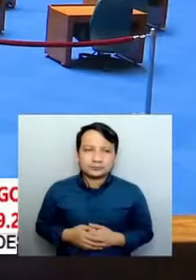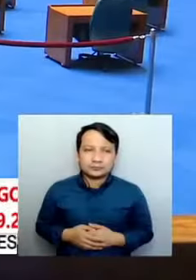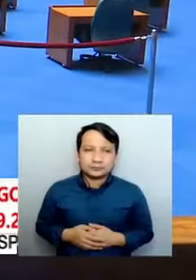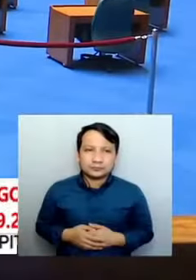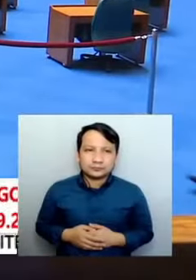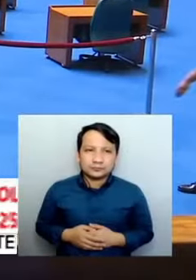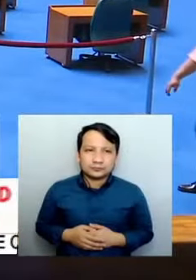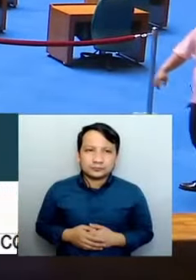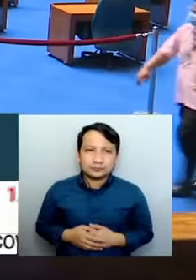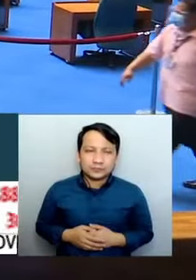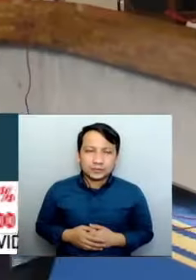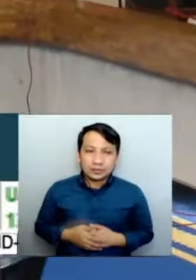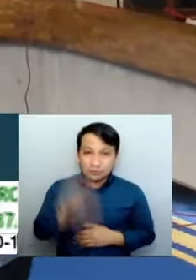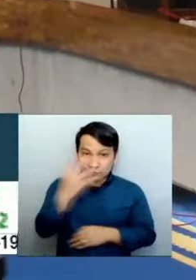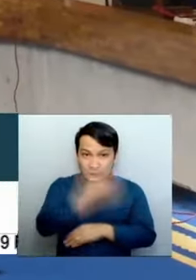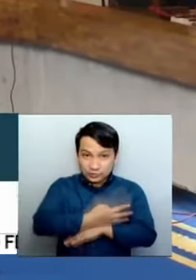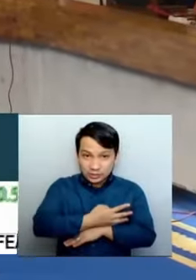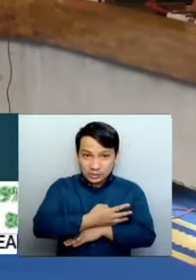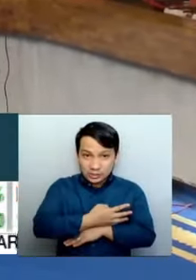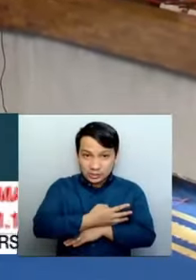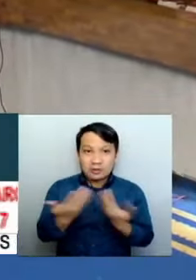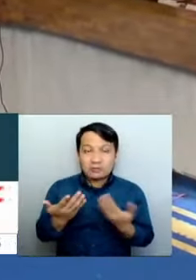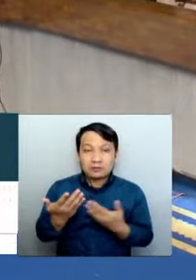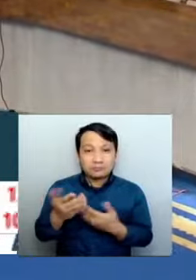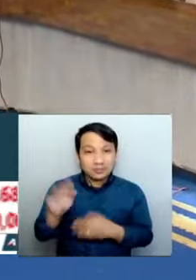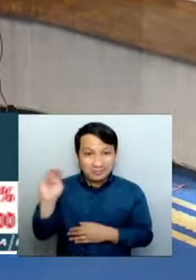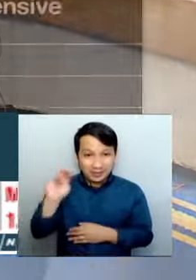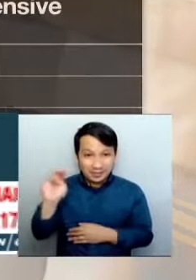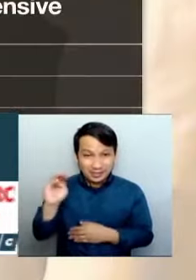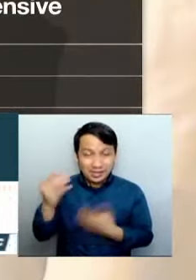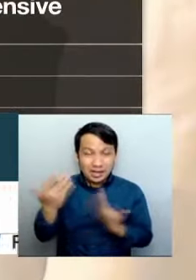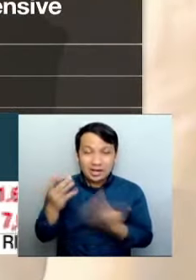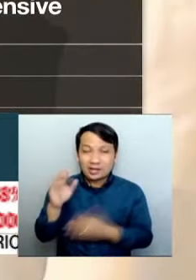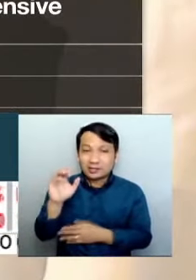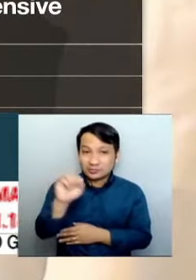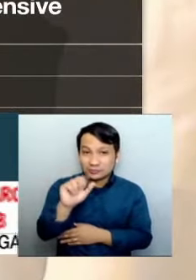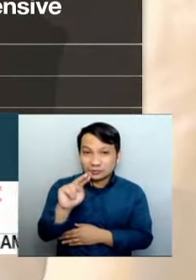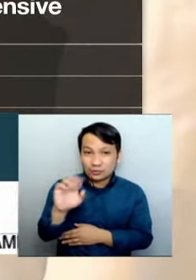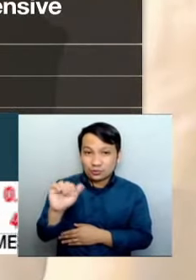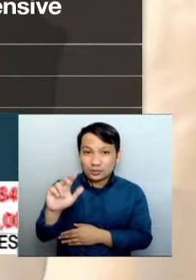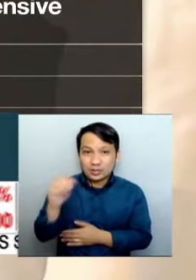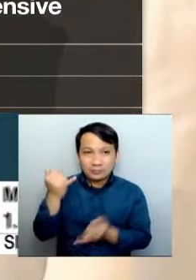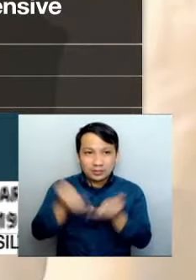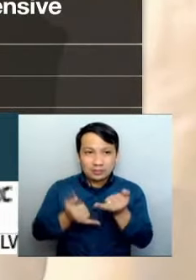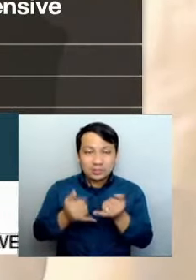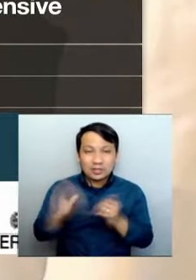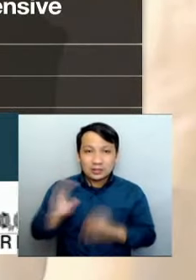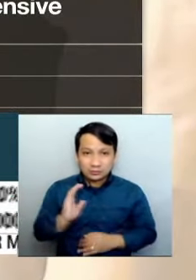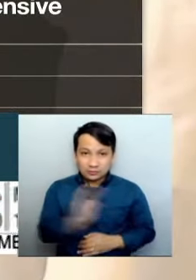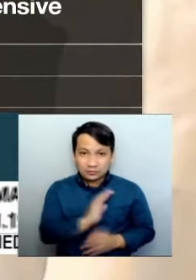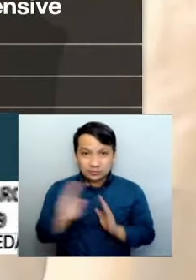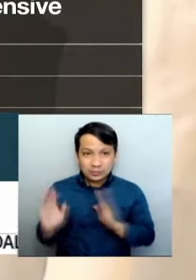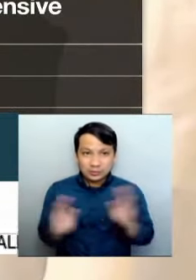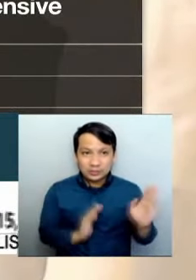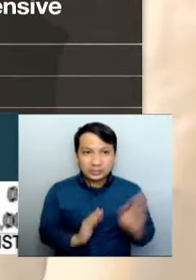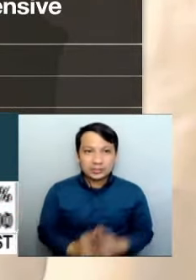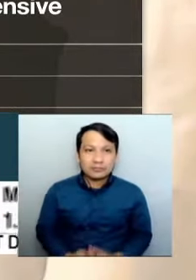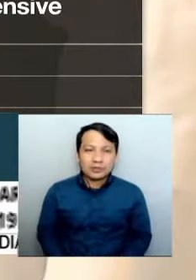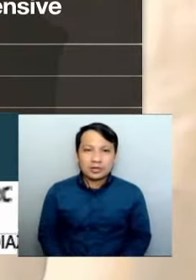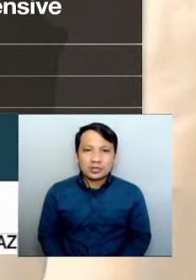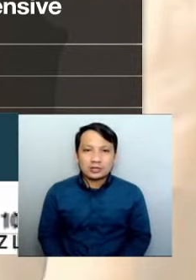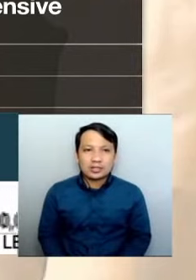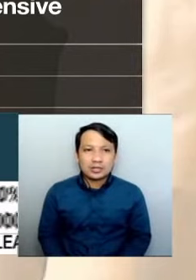4 days to go before President Duterte delivers his final State of the Nation address, the House of Representatives prepared a 4-minute tribute video highlighting